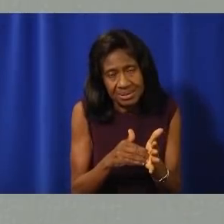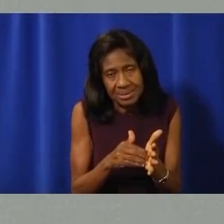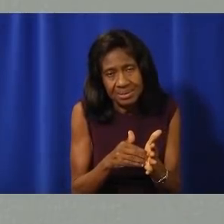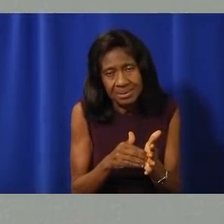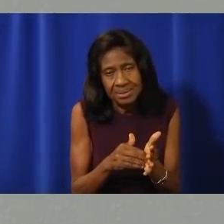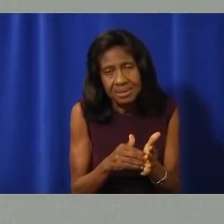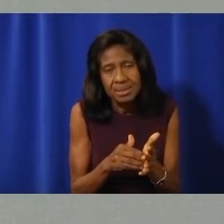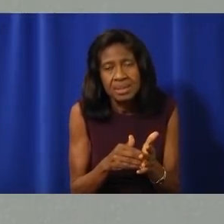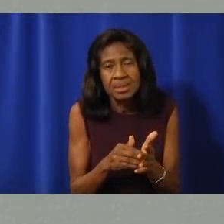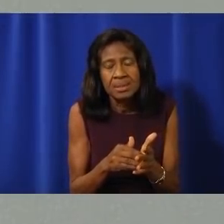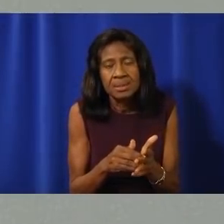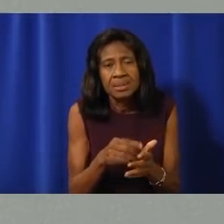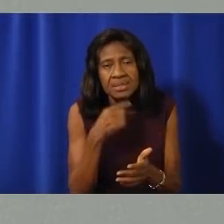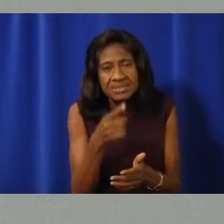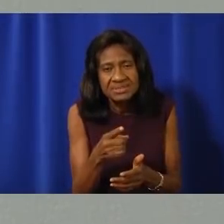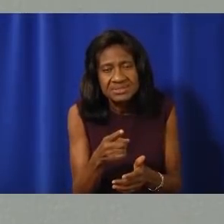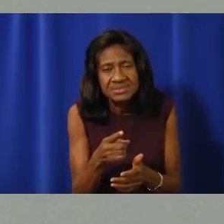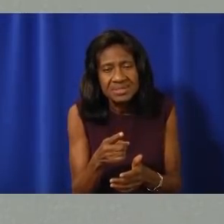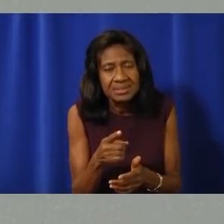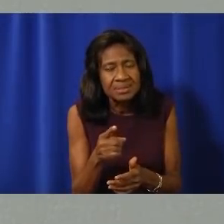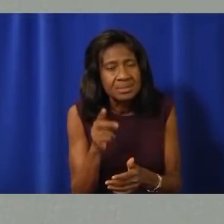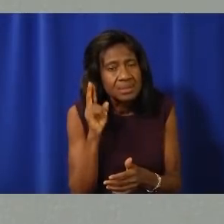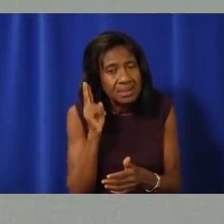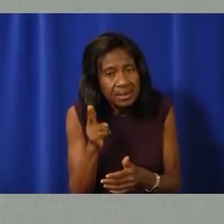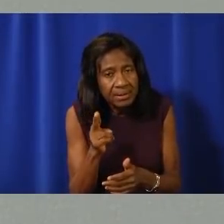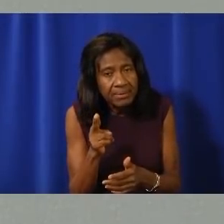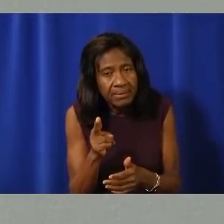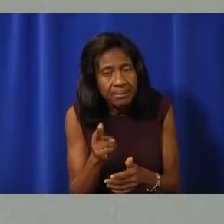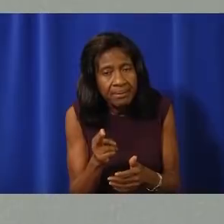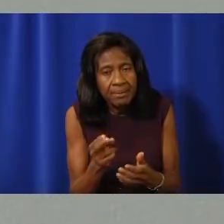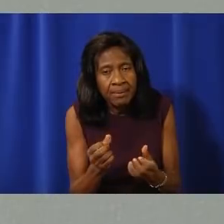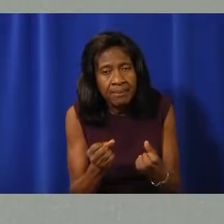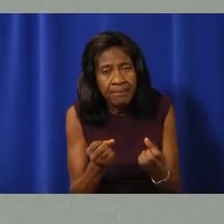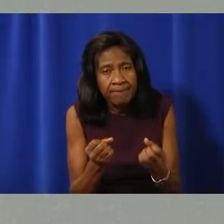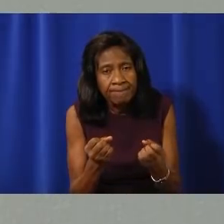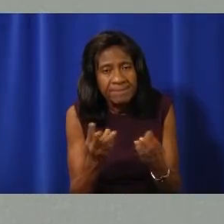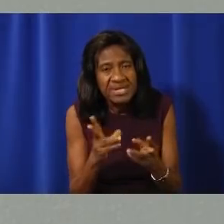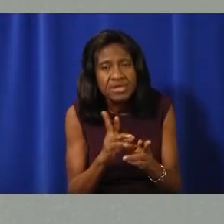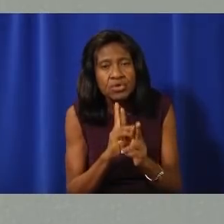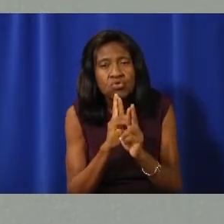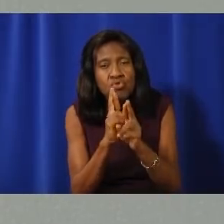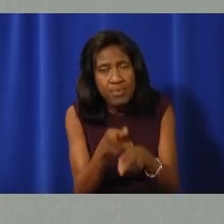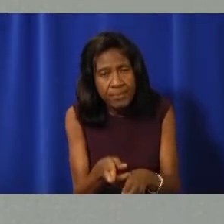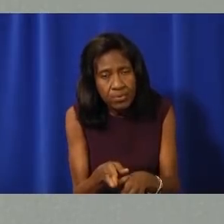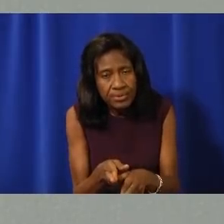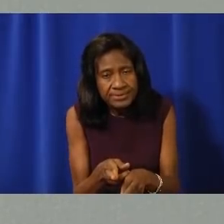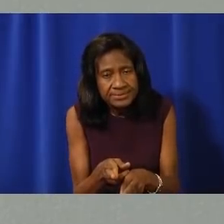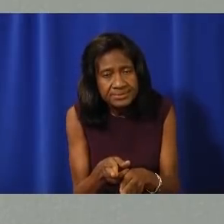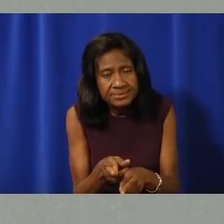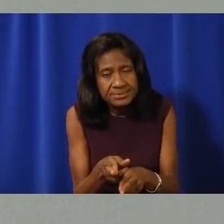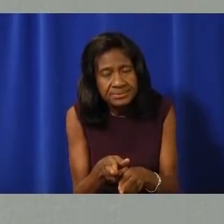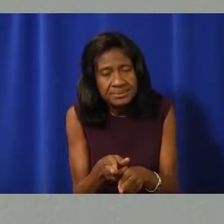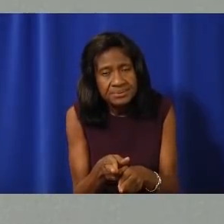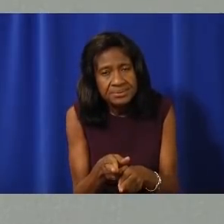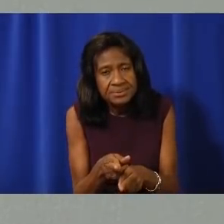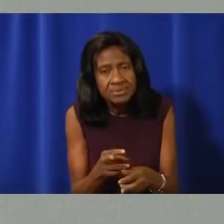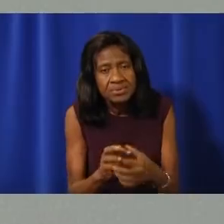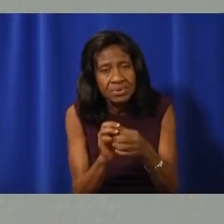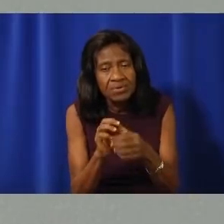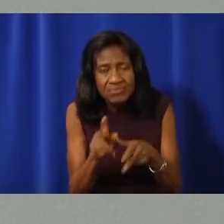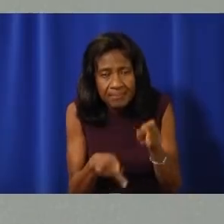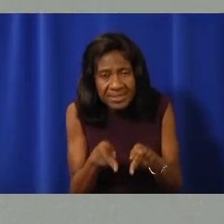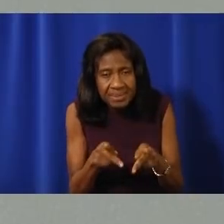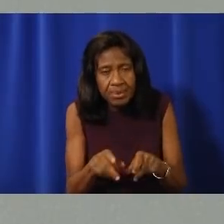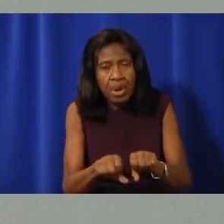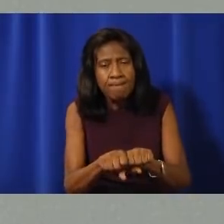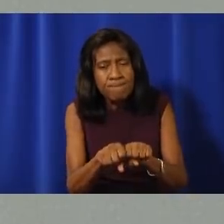of reports over the past several weeks of quarantine